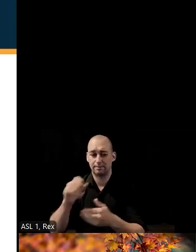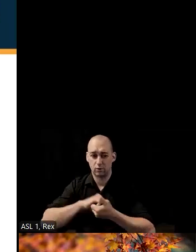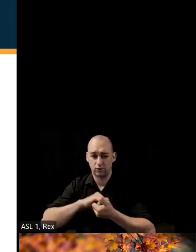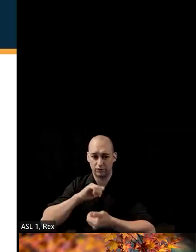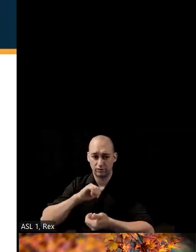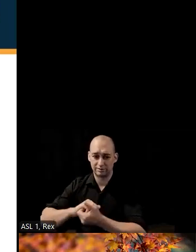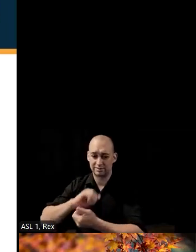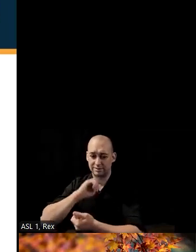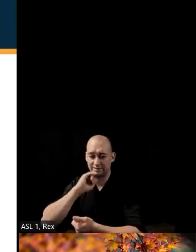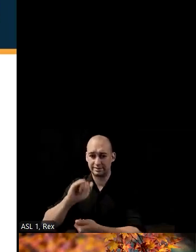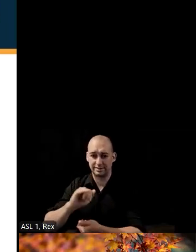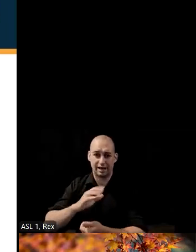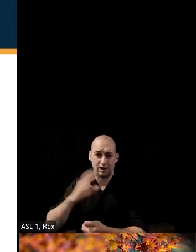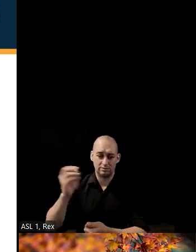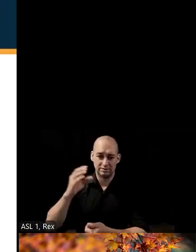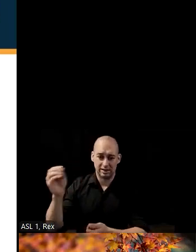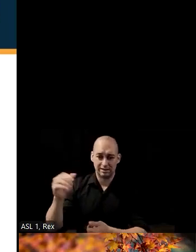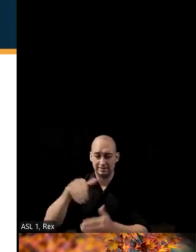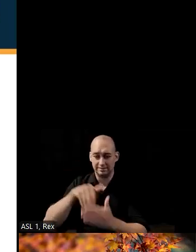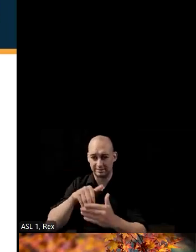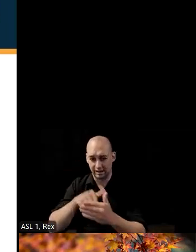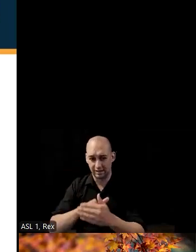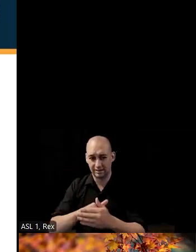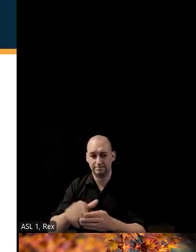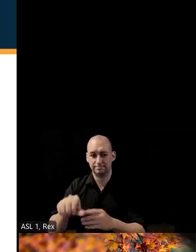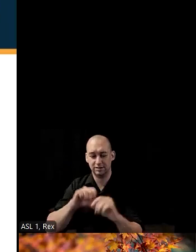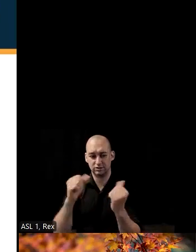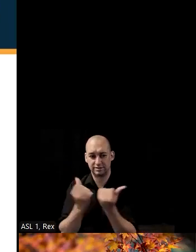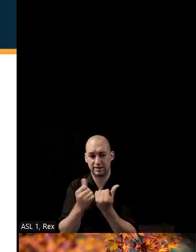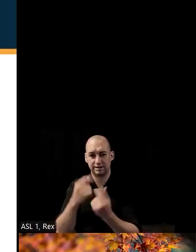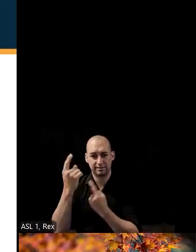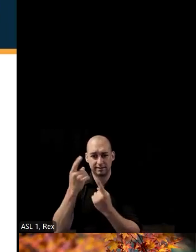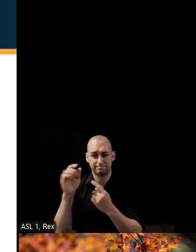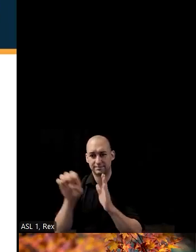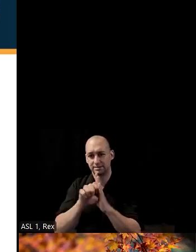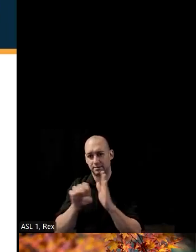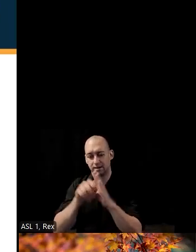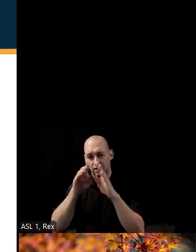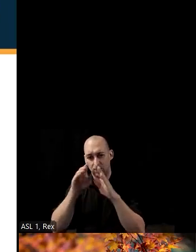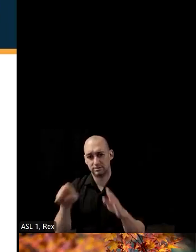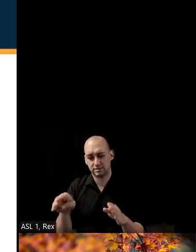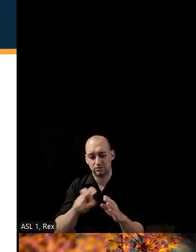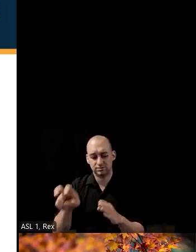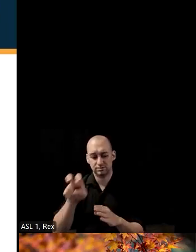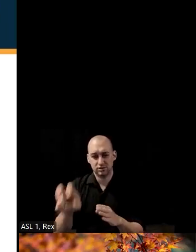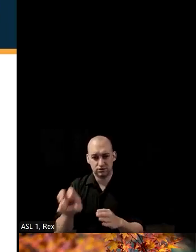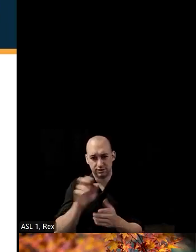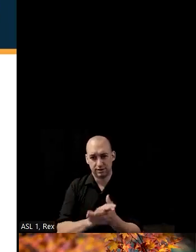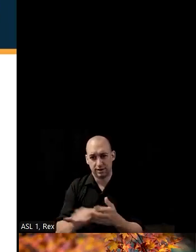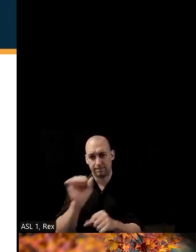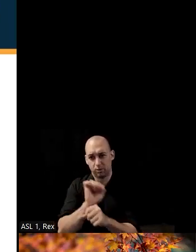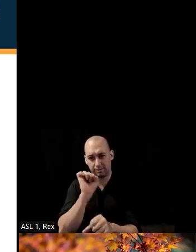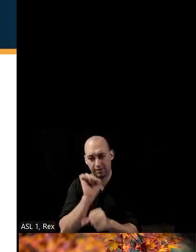partners within and outside of our agency. So you could think of, housing, transportation,